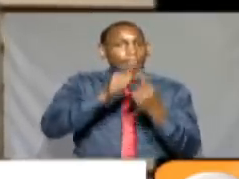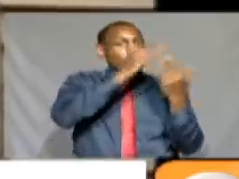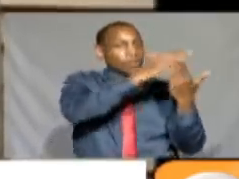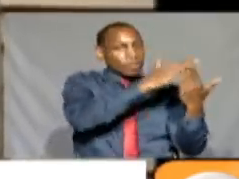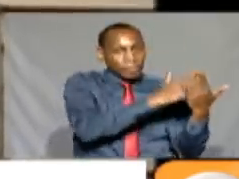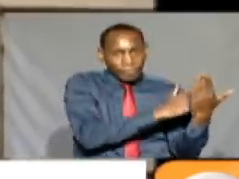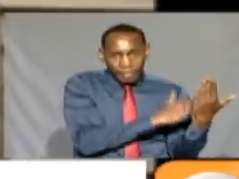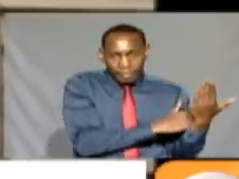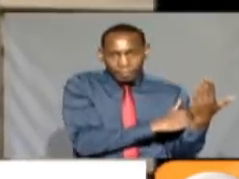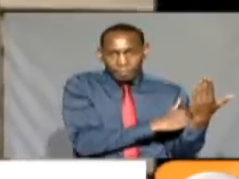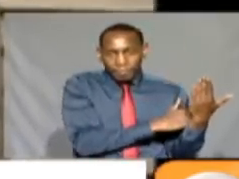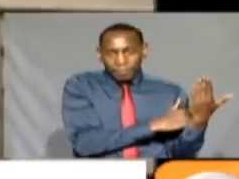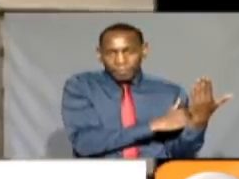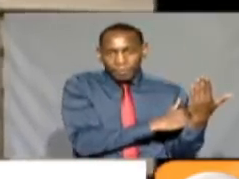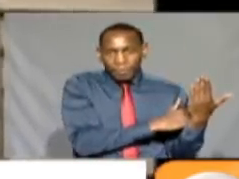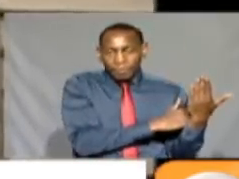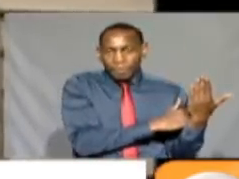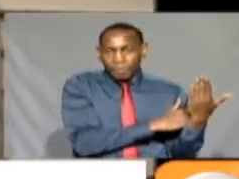Buroko.